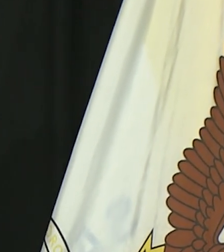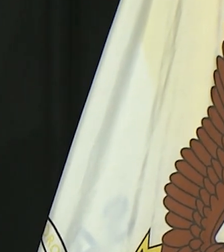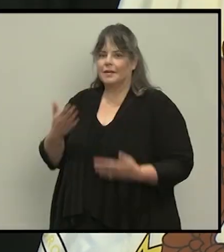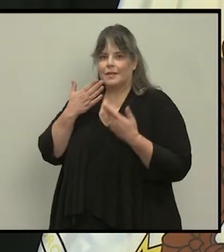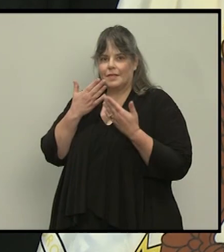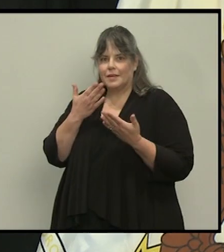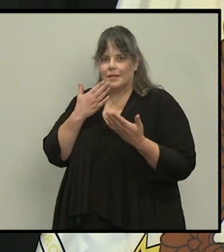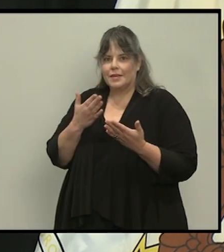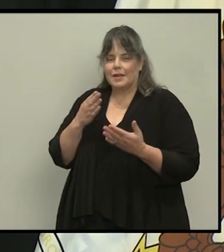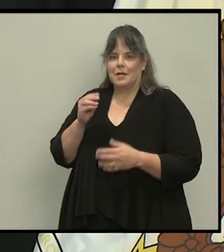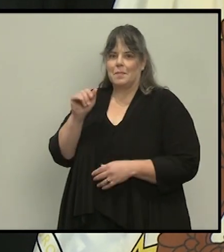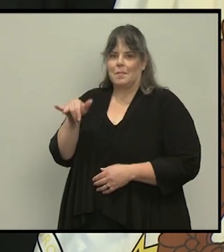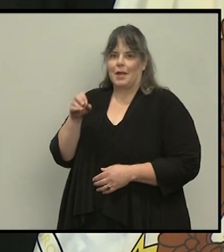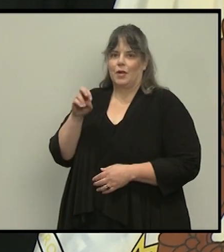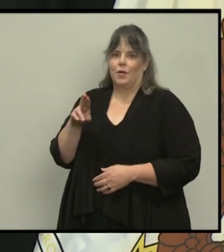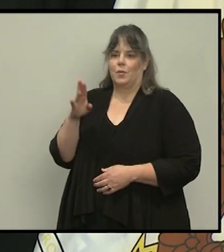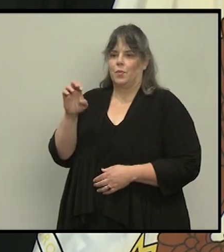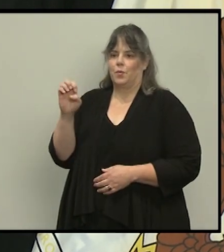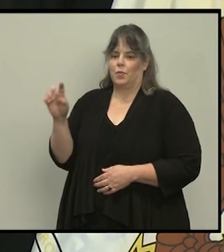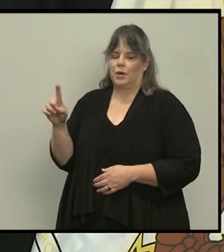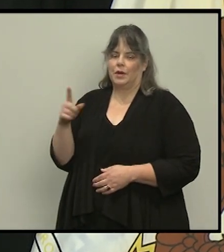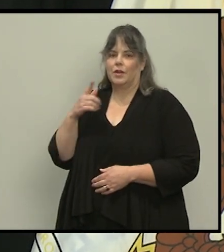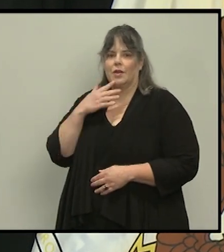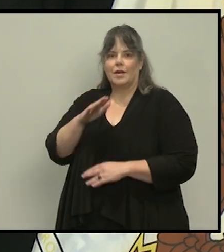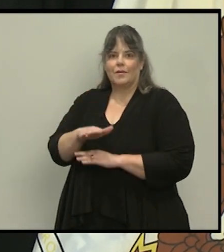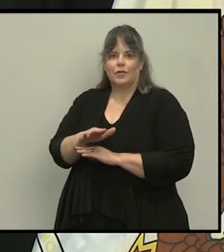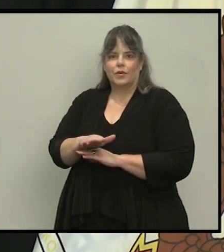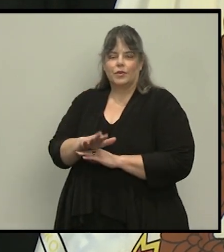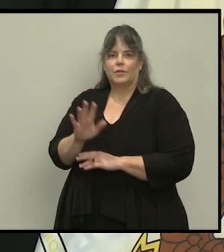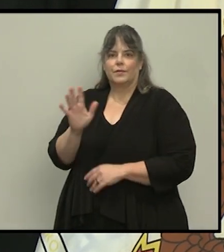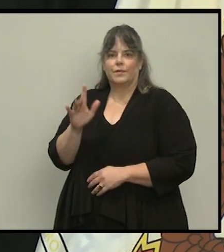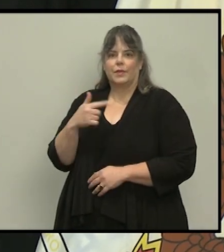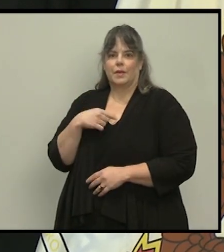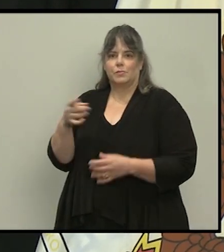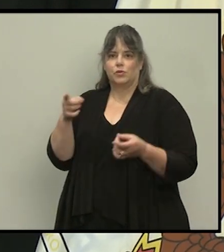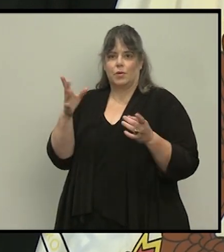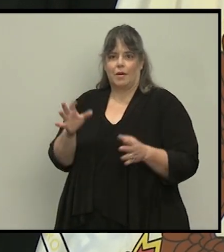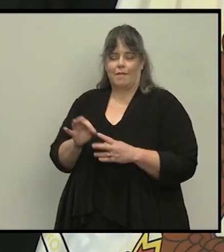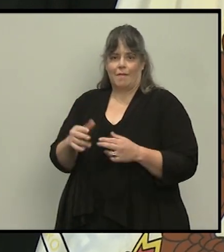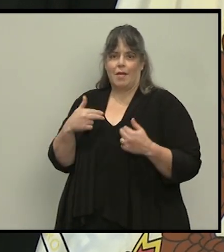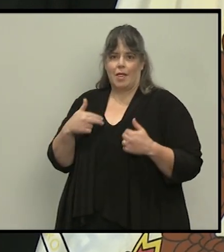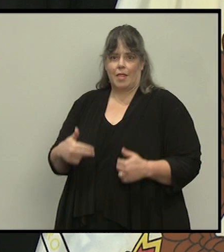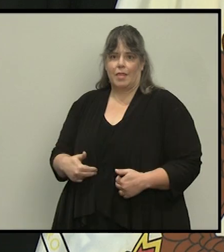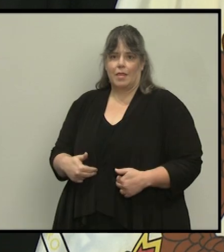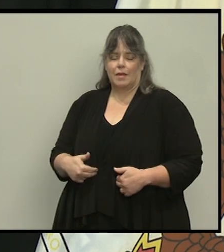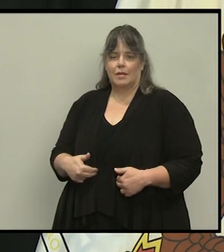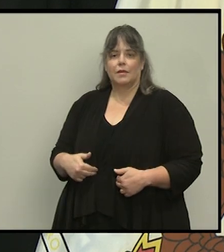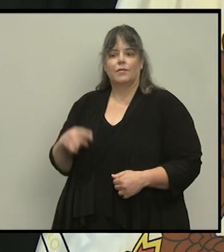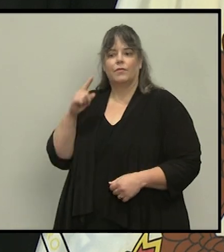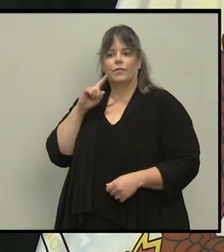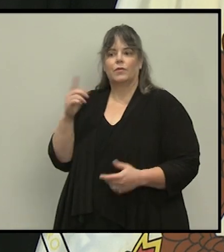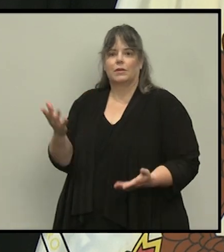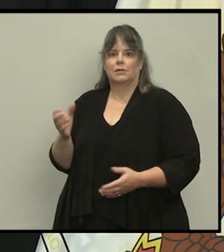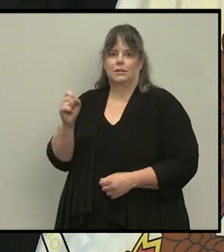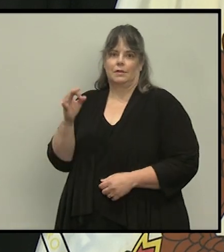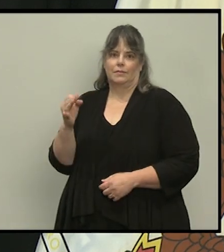Thank you, Mayor Breed. Good afternoon. I'm Dr. Grant Koufax, Director of Health for the City and County of San